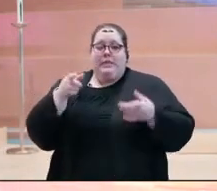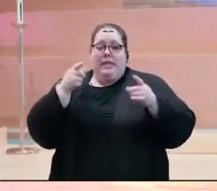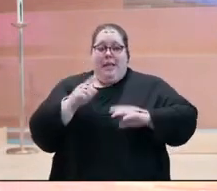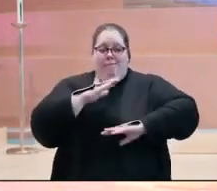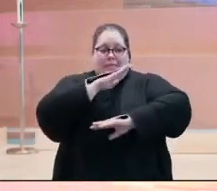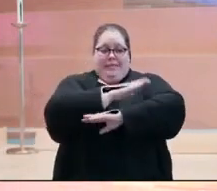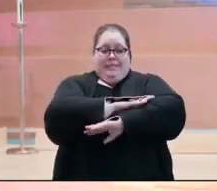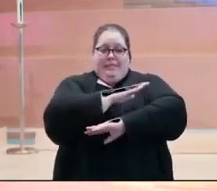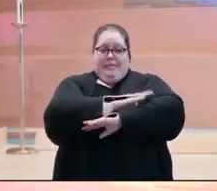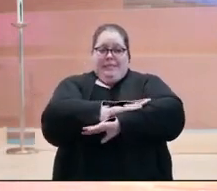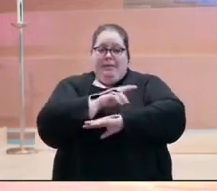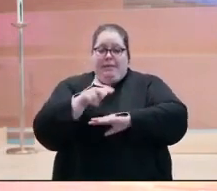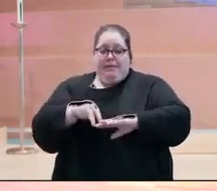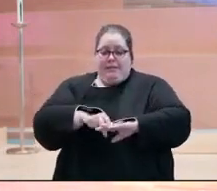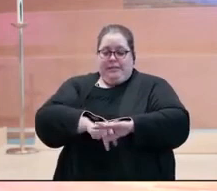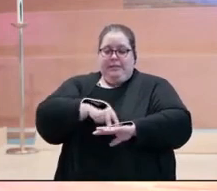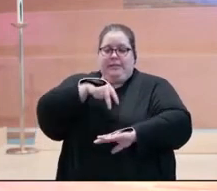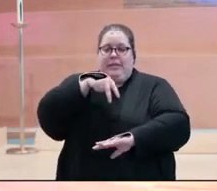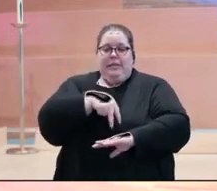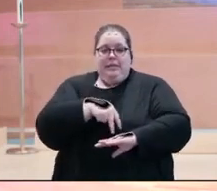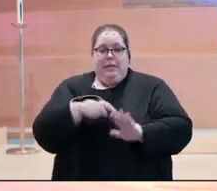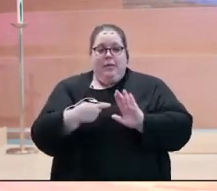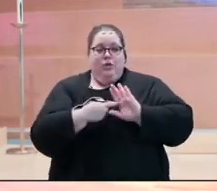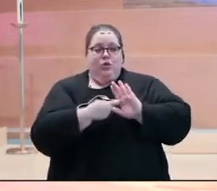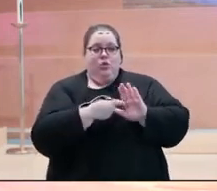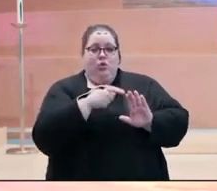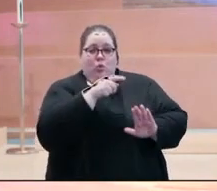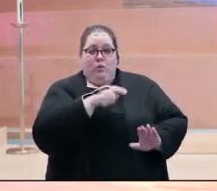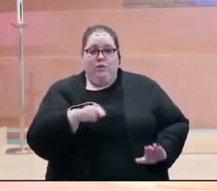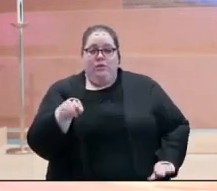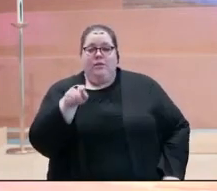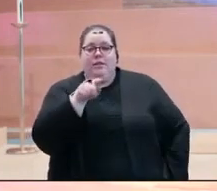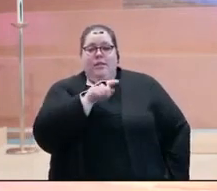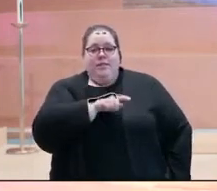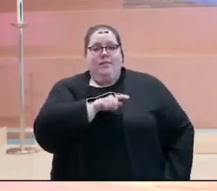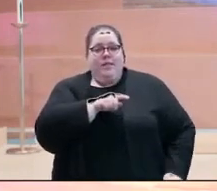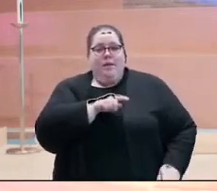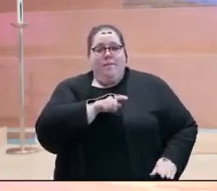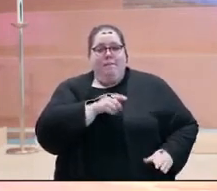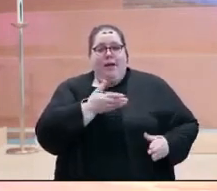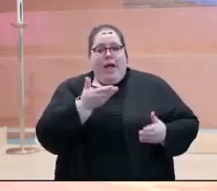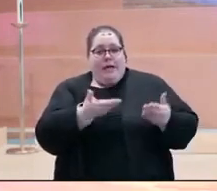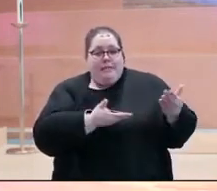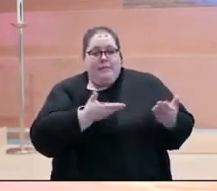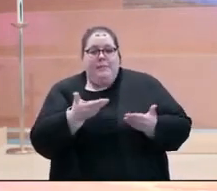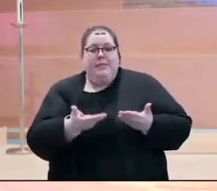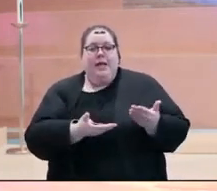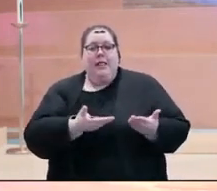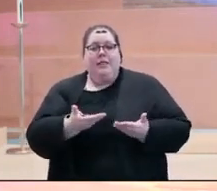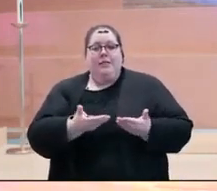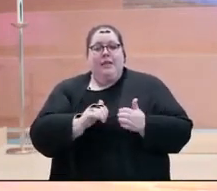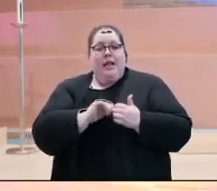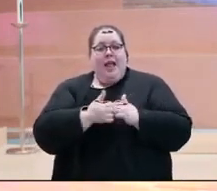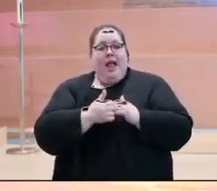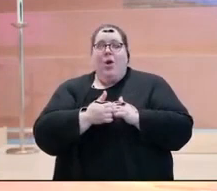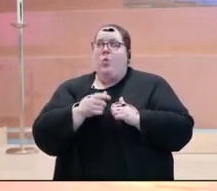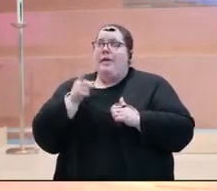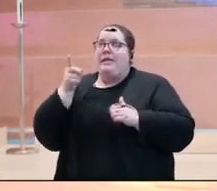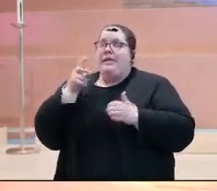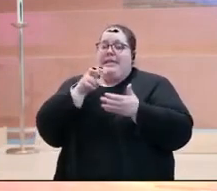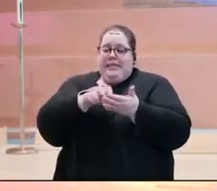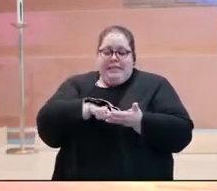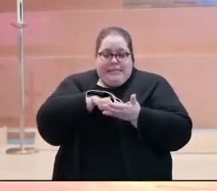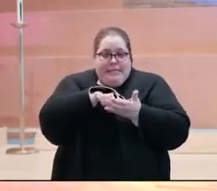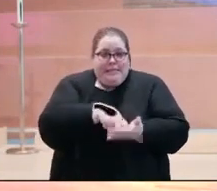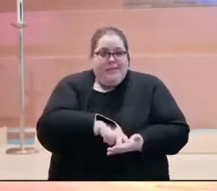table and shows his disciples unexpected hospitality. And he kneels down